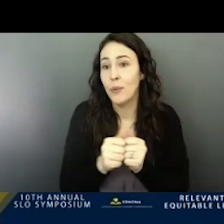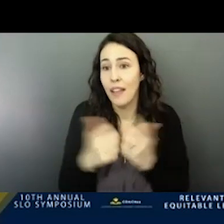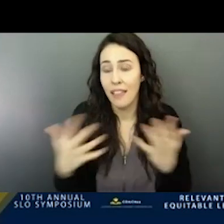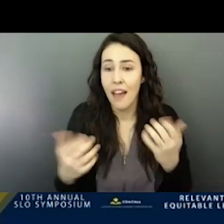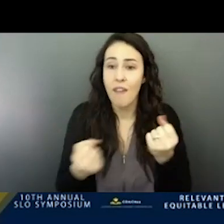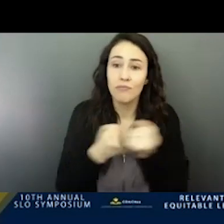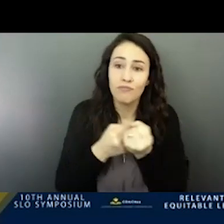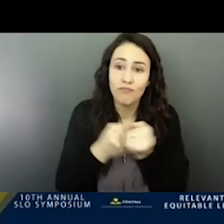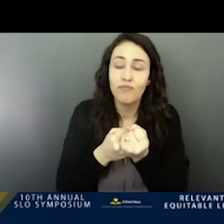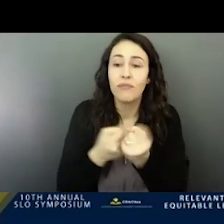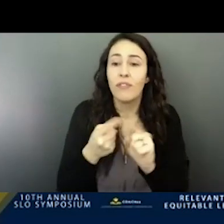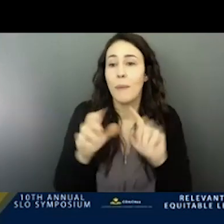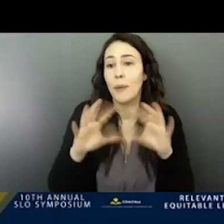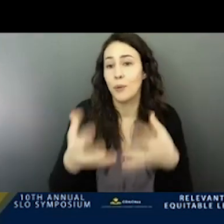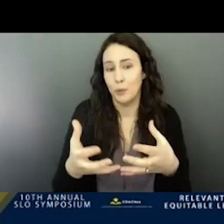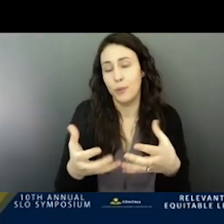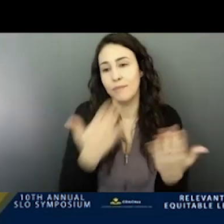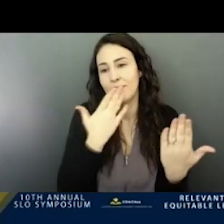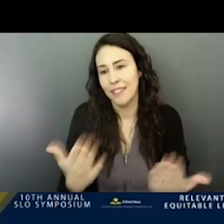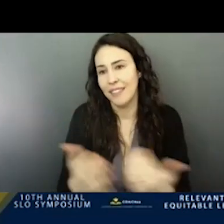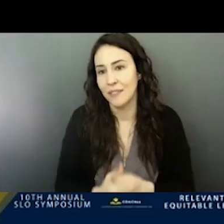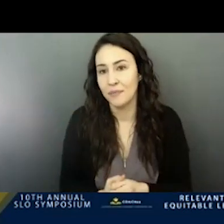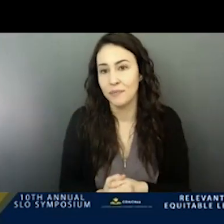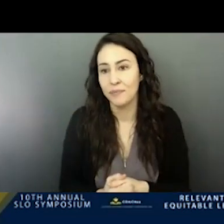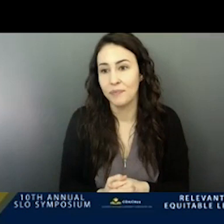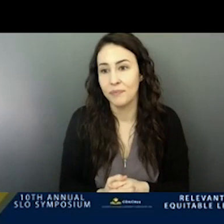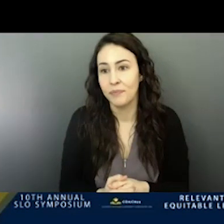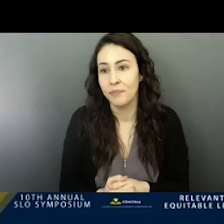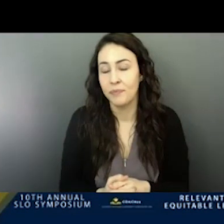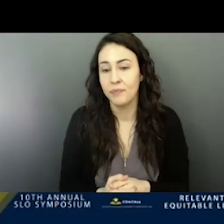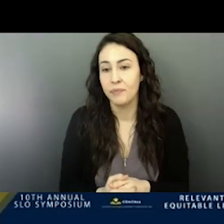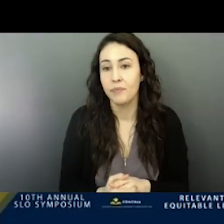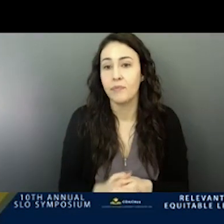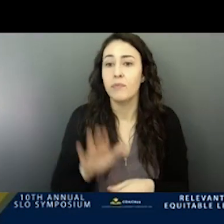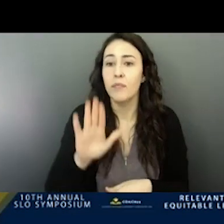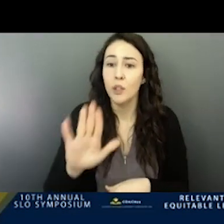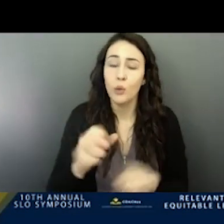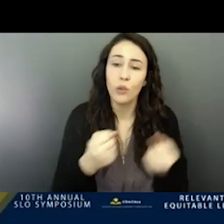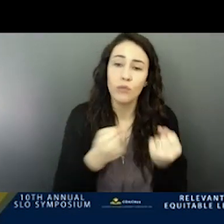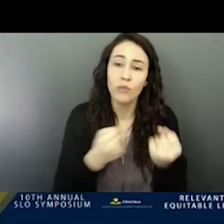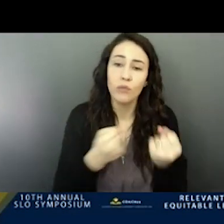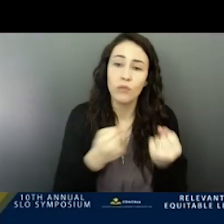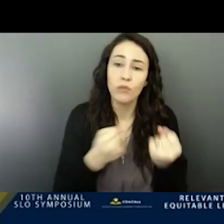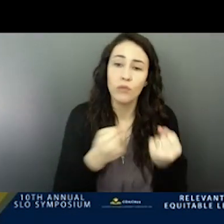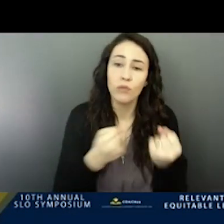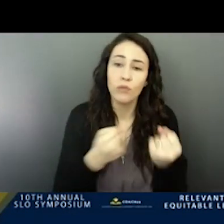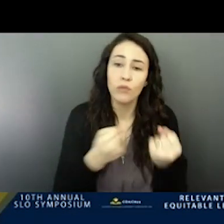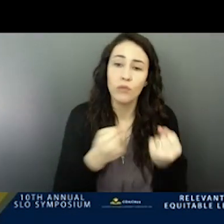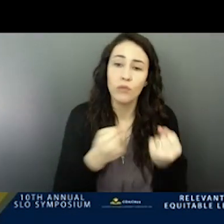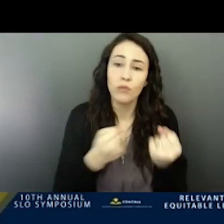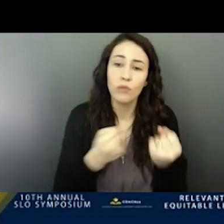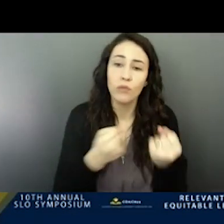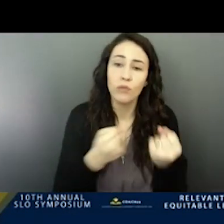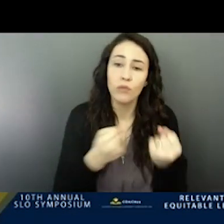the coaches group. So thank you. Their dedication and contributions have been instrumental in making this